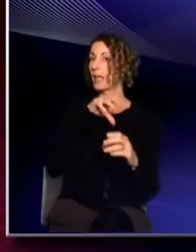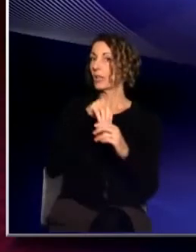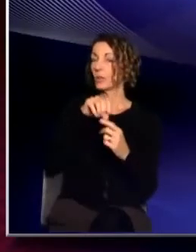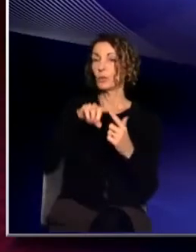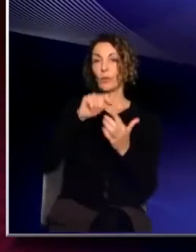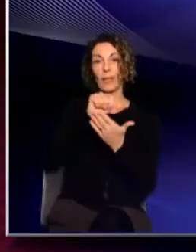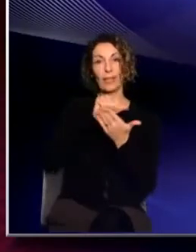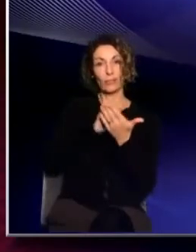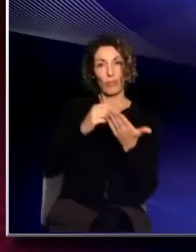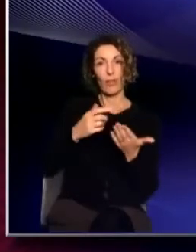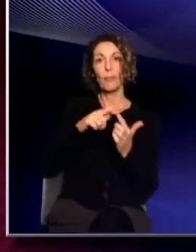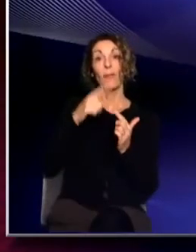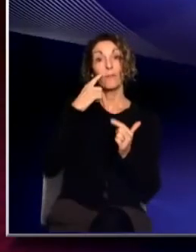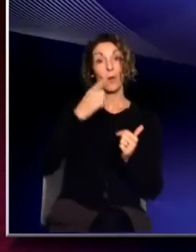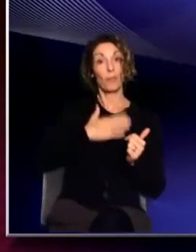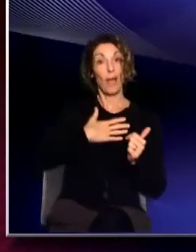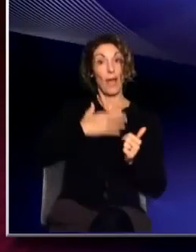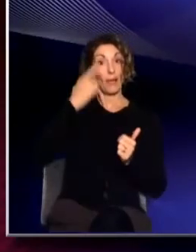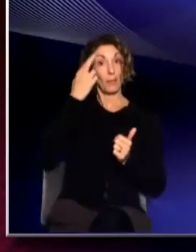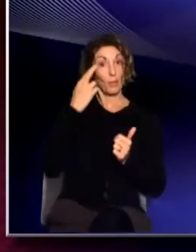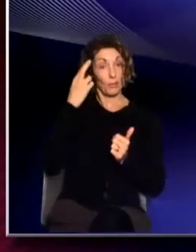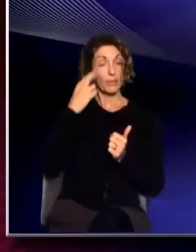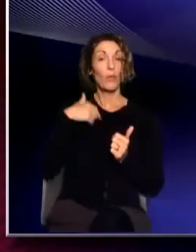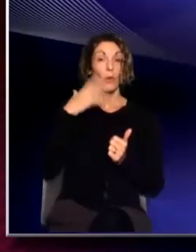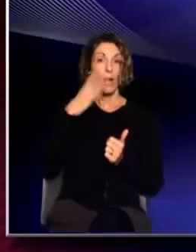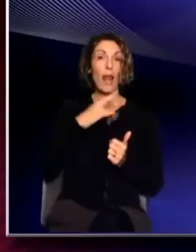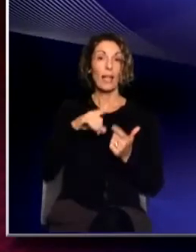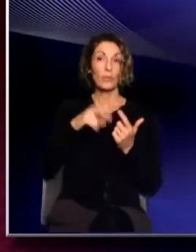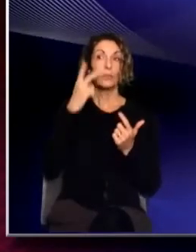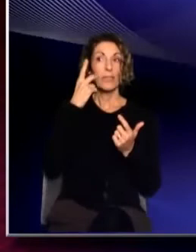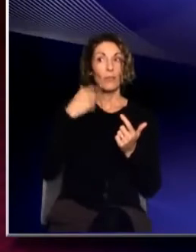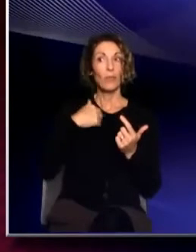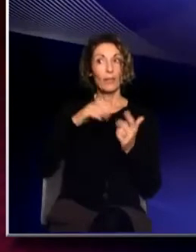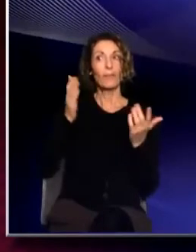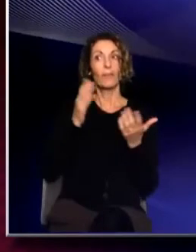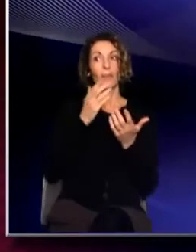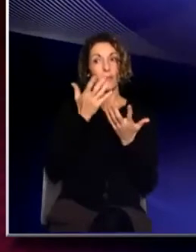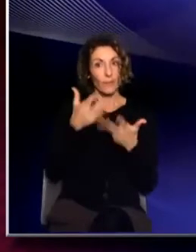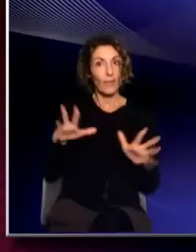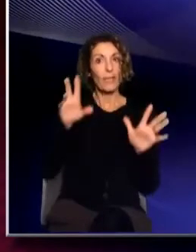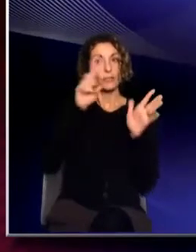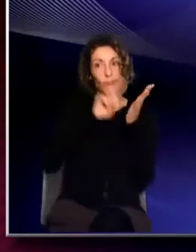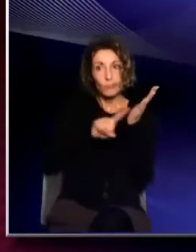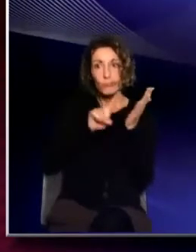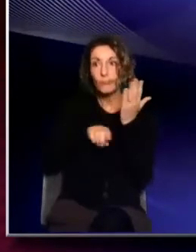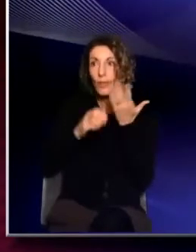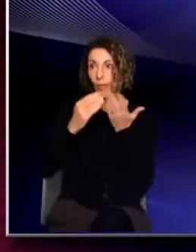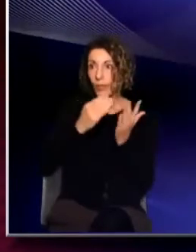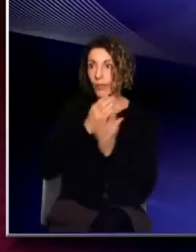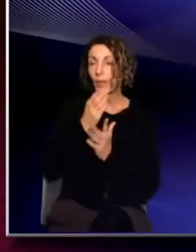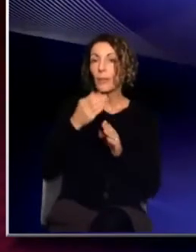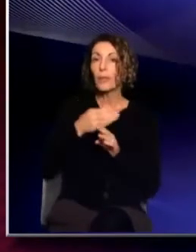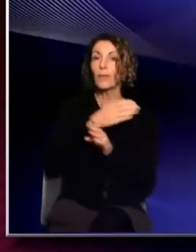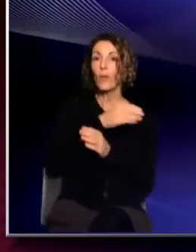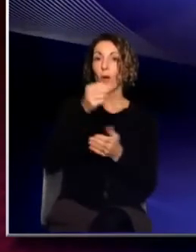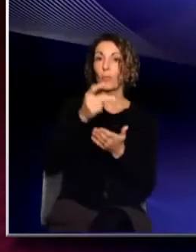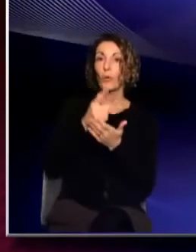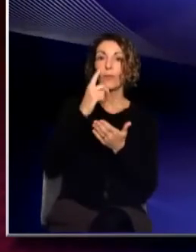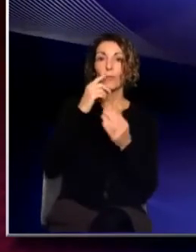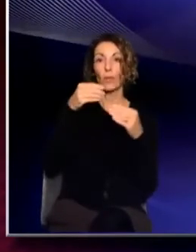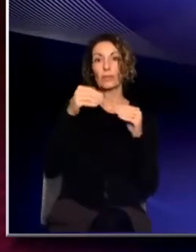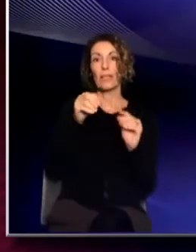agenda here, but at least for my purposes, I'd like to see that we've done our due diligence before we, vote to approve this, the sale of these easements.